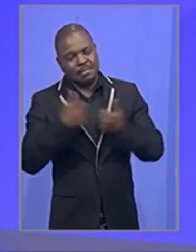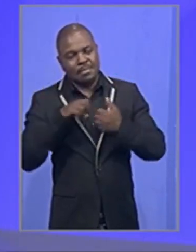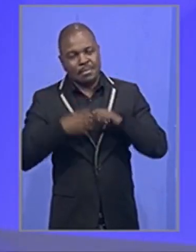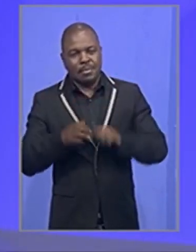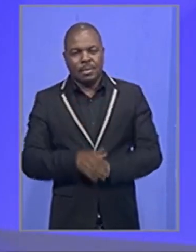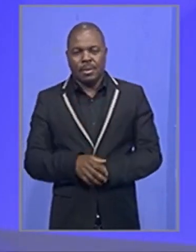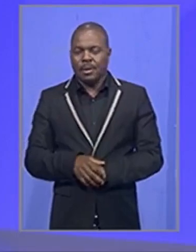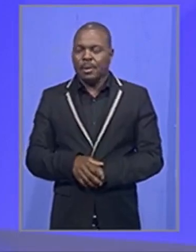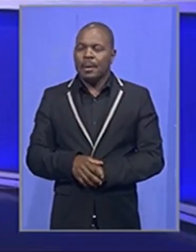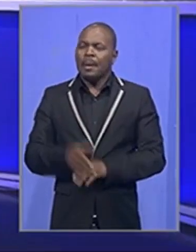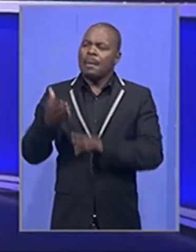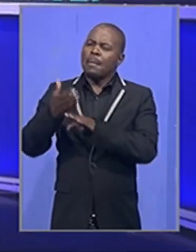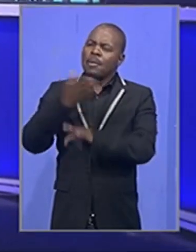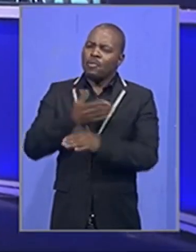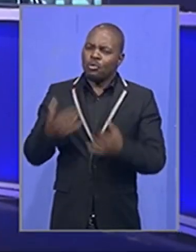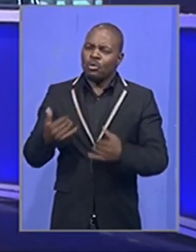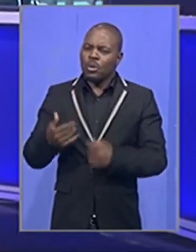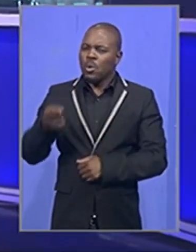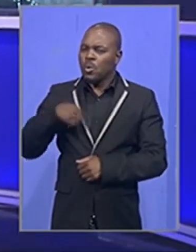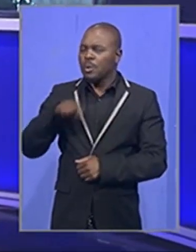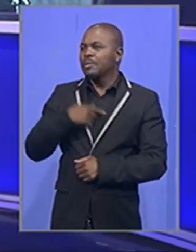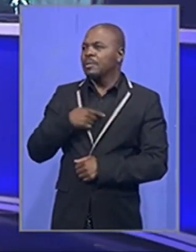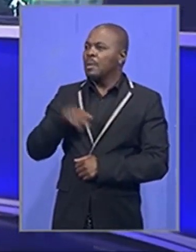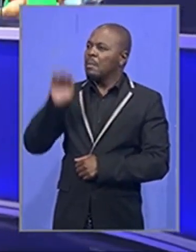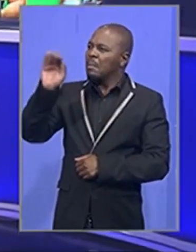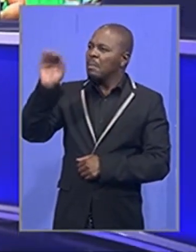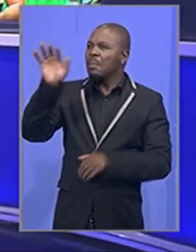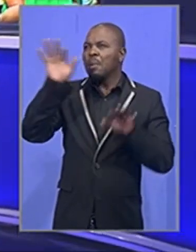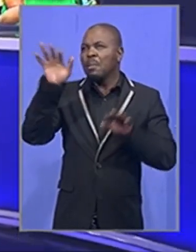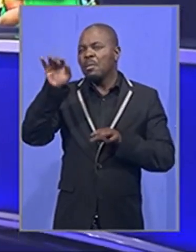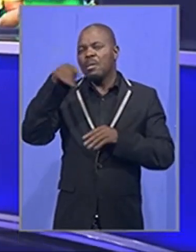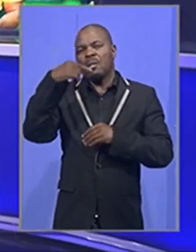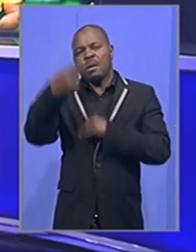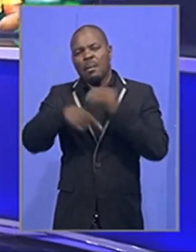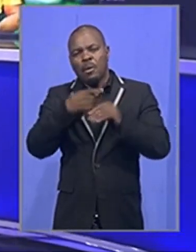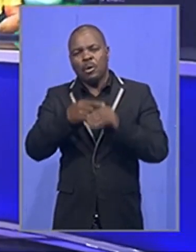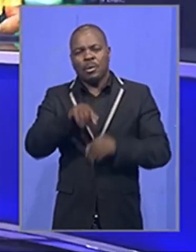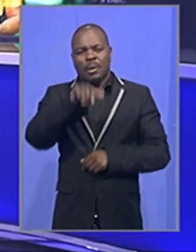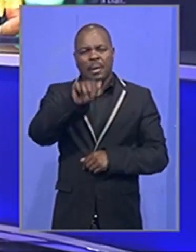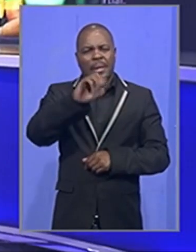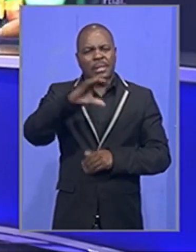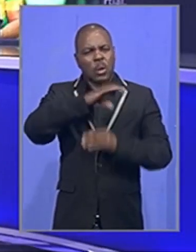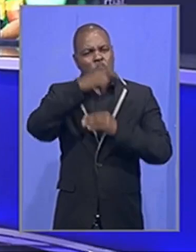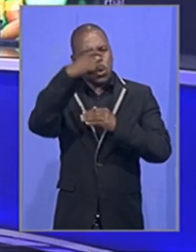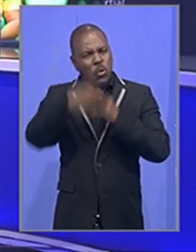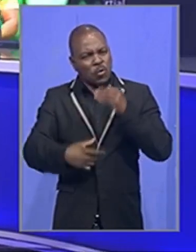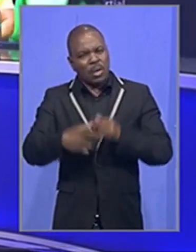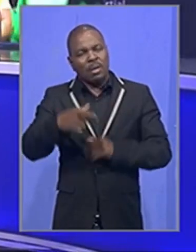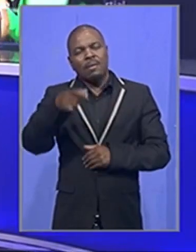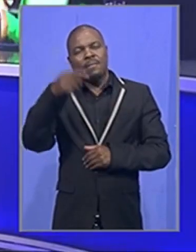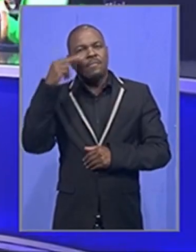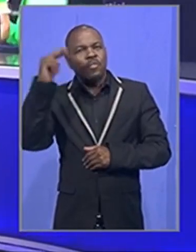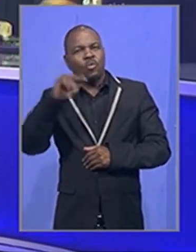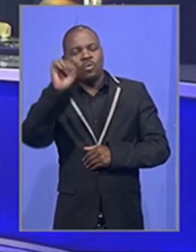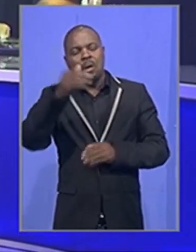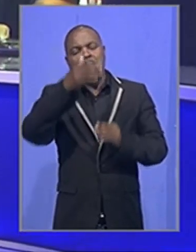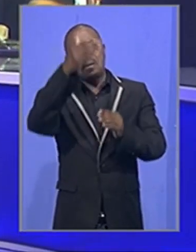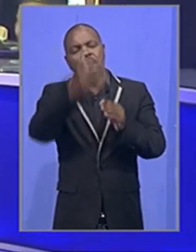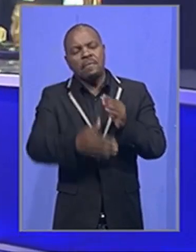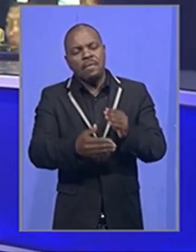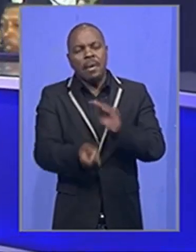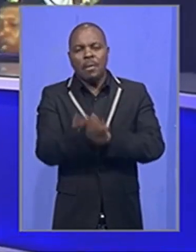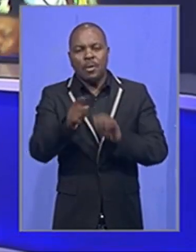Sophie pitjana re le ra kopa babui ba rona ba re fe maikutlo a bona ka Seboka sena sa ANC hore na ebe ha se fihla pheletsong re ka lebella eng empa ne ke batla